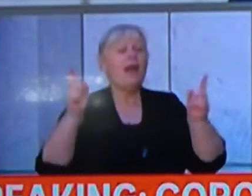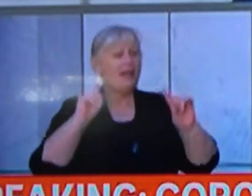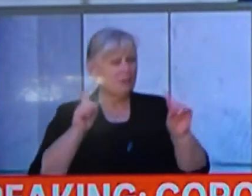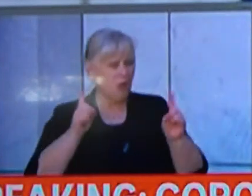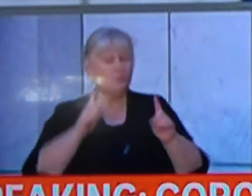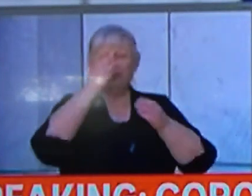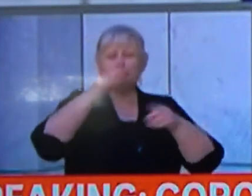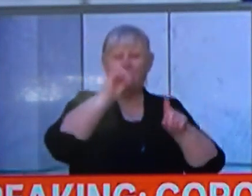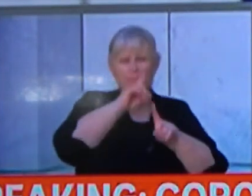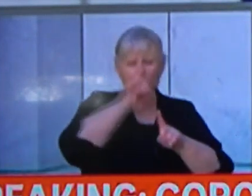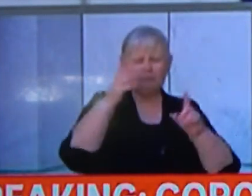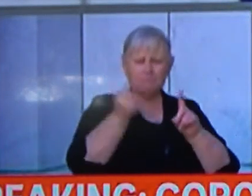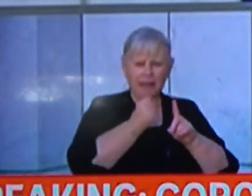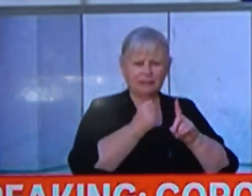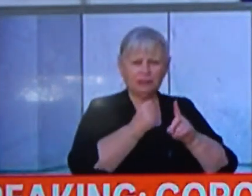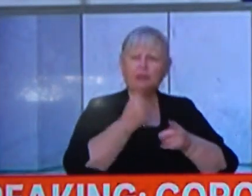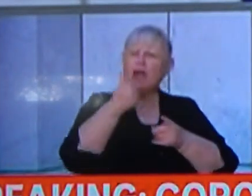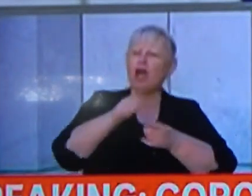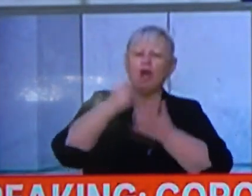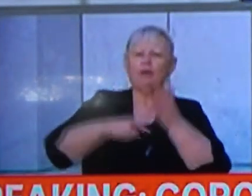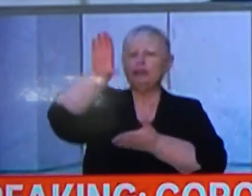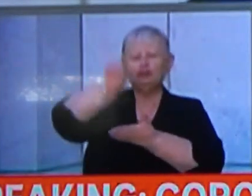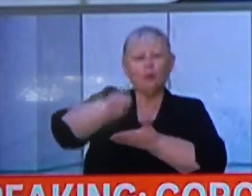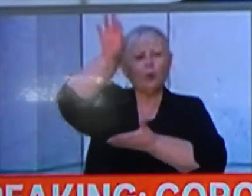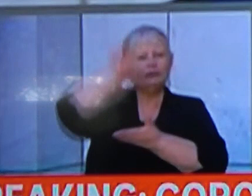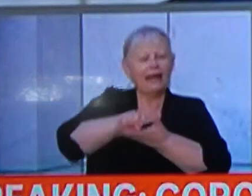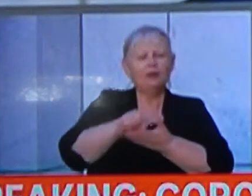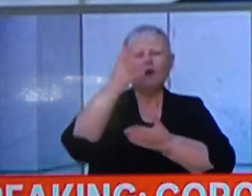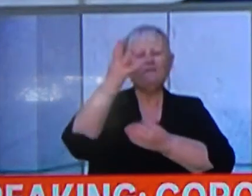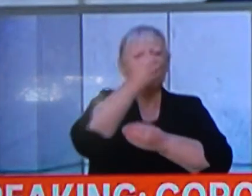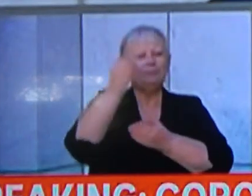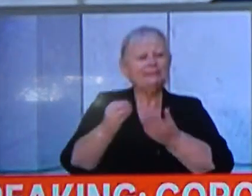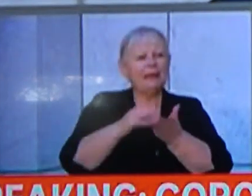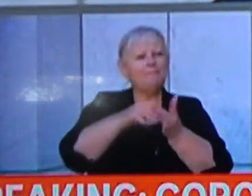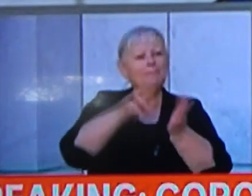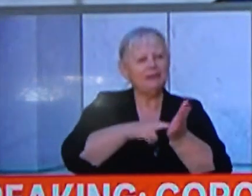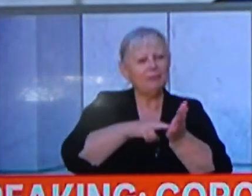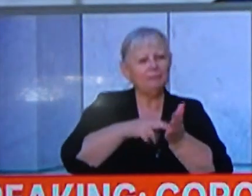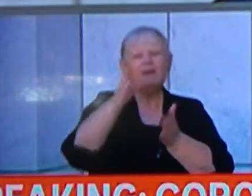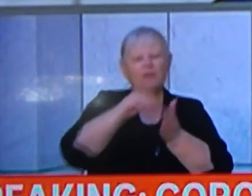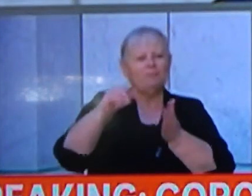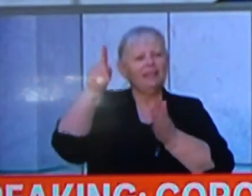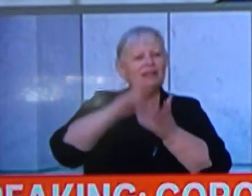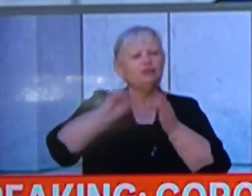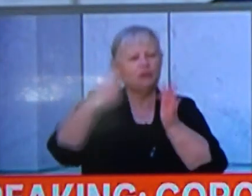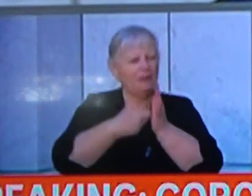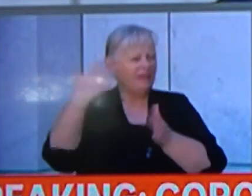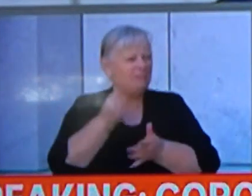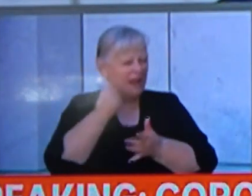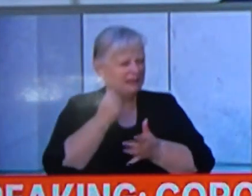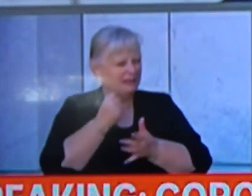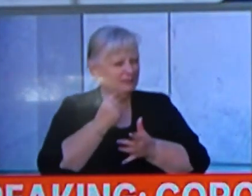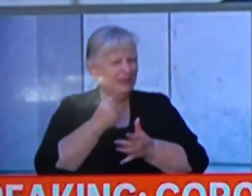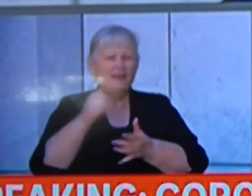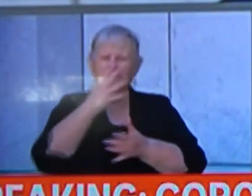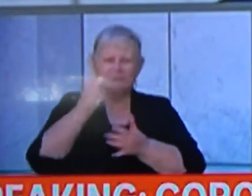Currently, retirees are required to draw down a minimum of 4% a year from their superannuation, a number